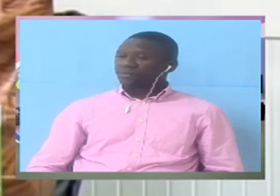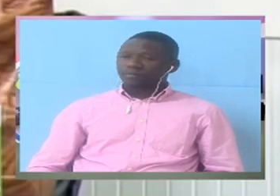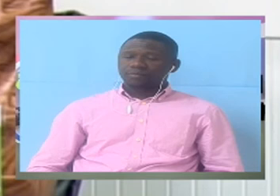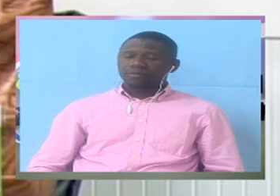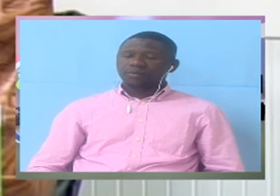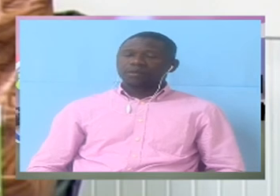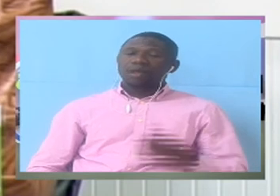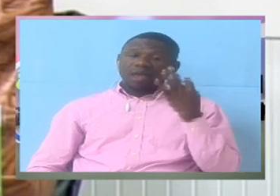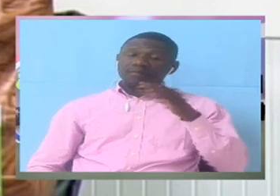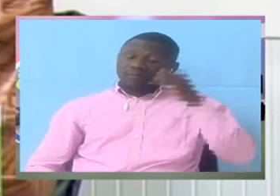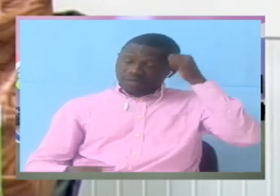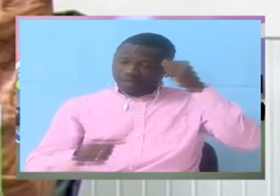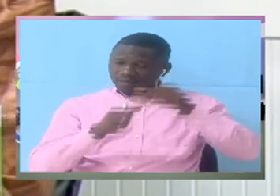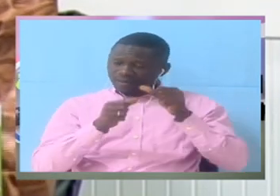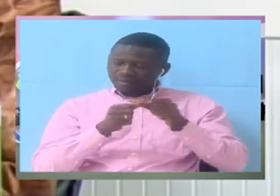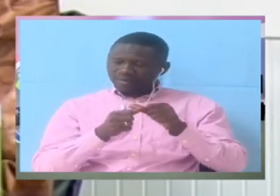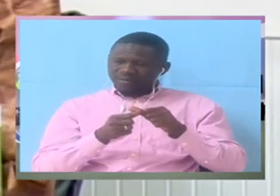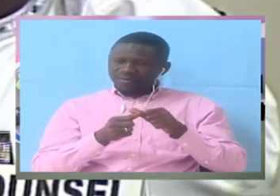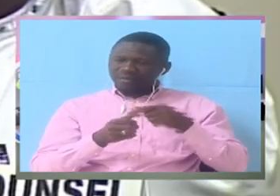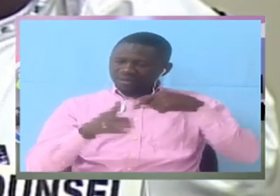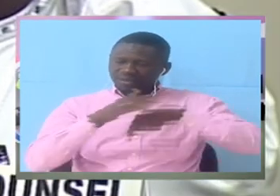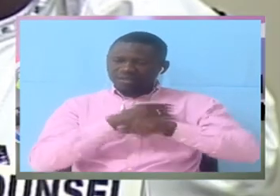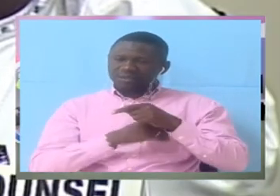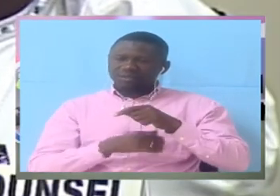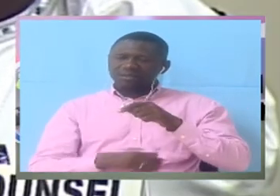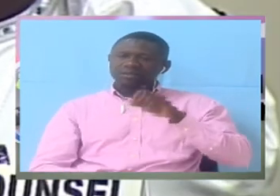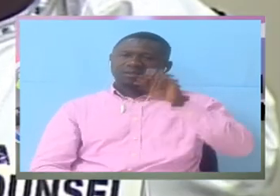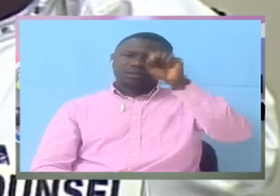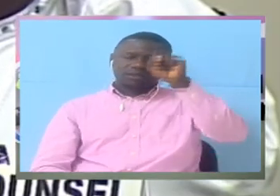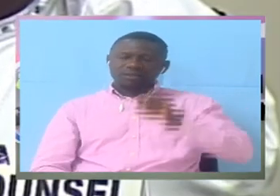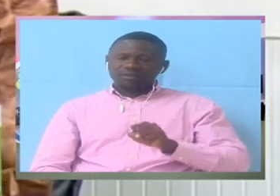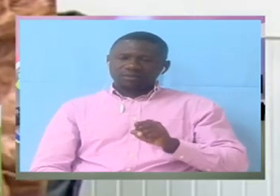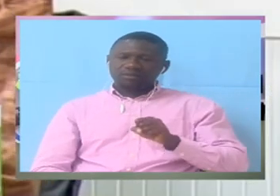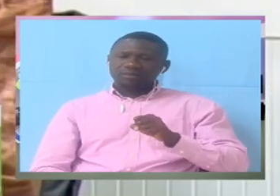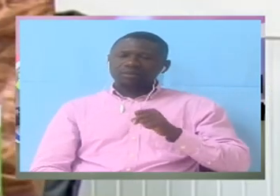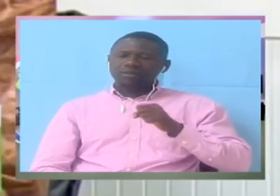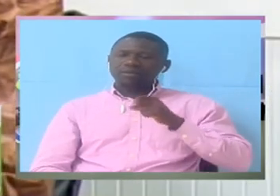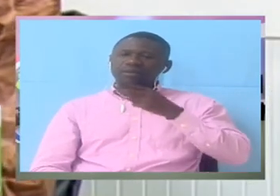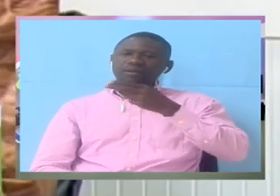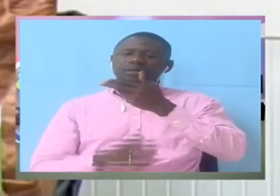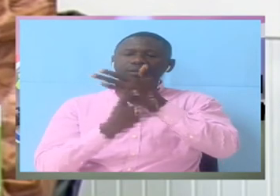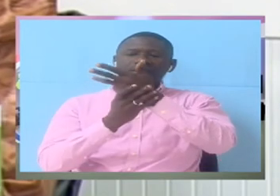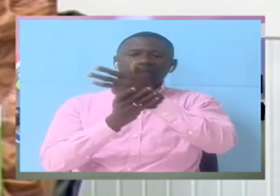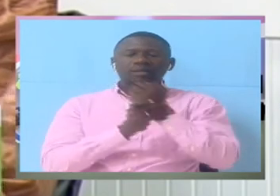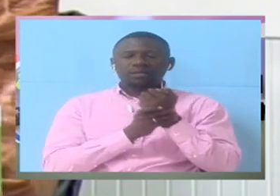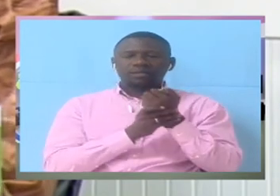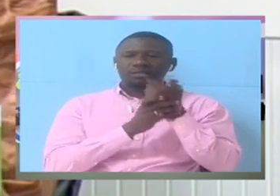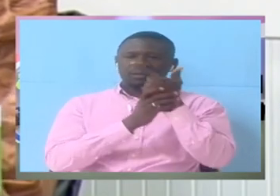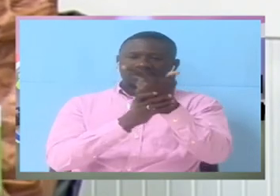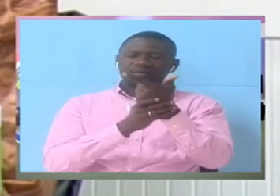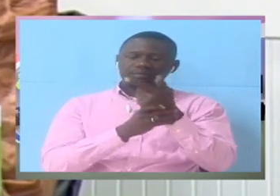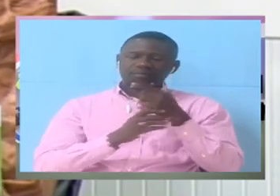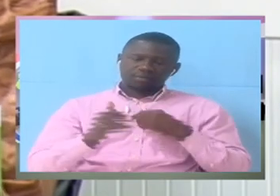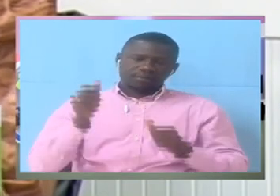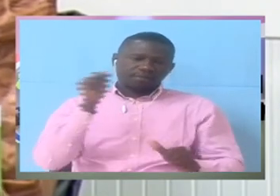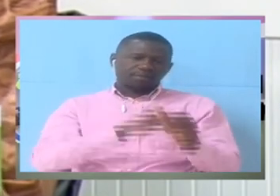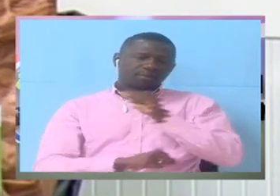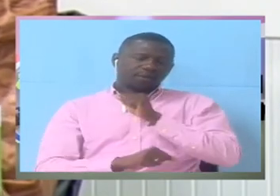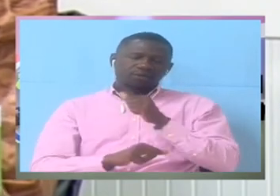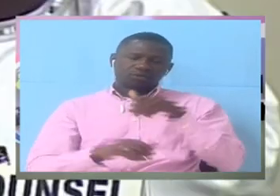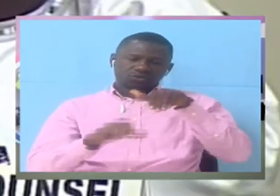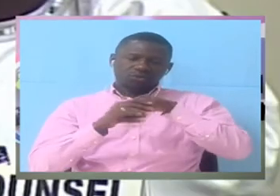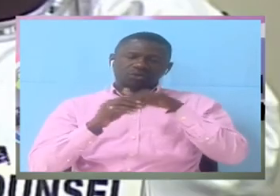Mm-hmm. If I can remember, in 1997. September, another move back to GNA again. In September, I went back again to the